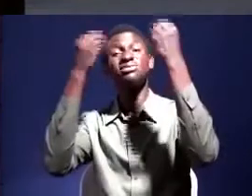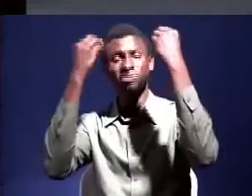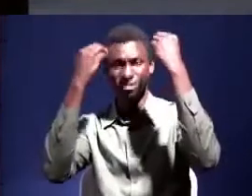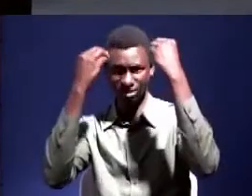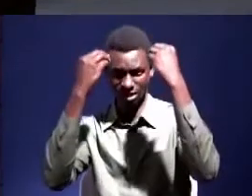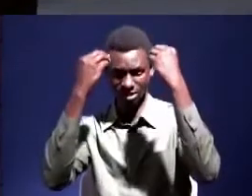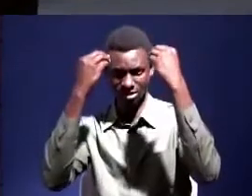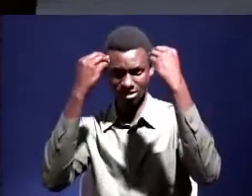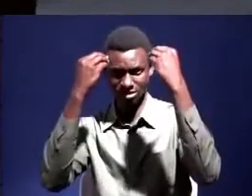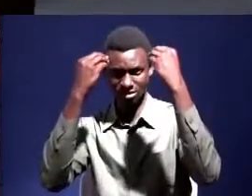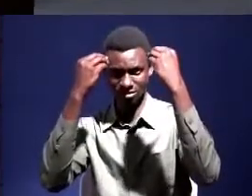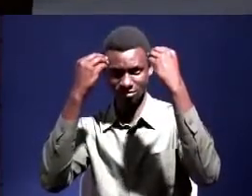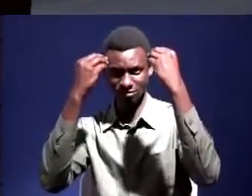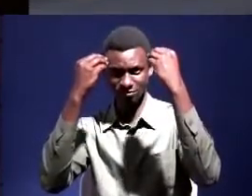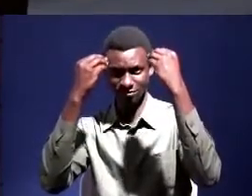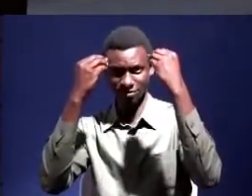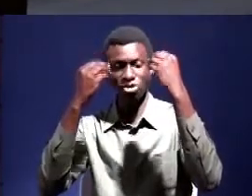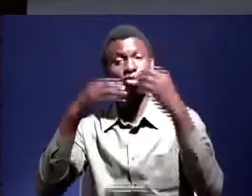Wherever you are tonight,